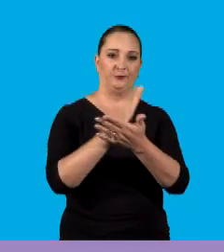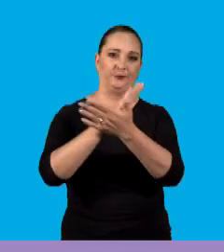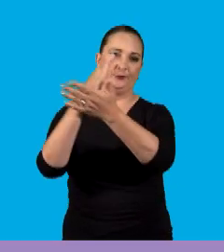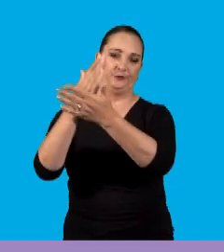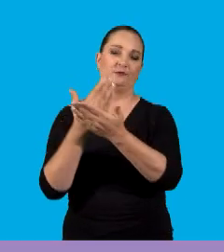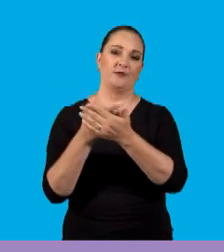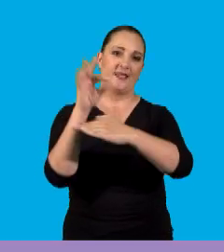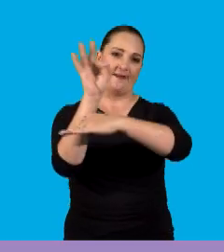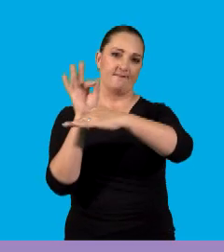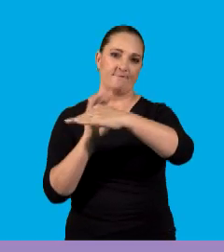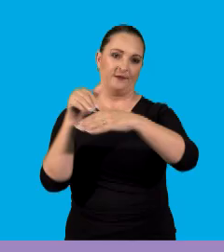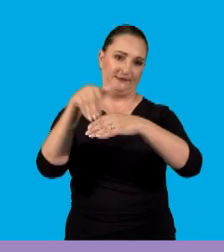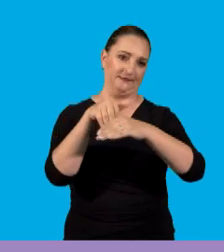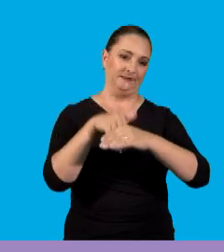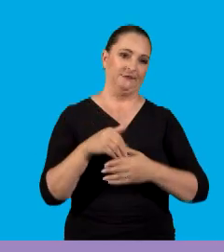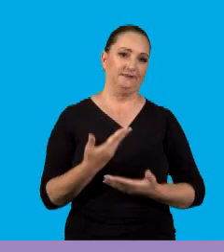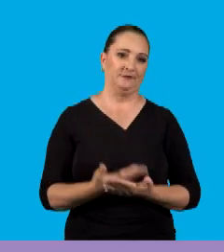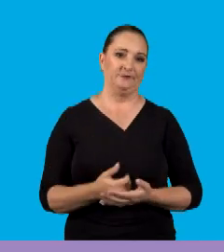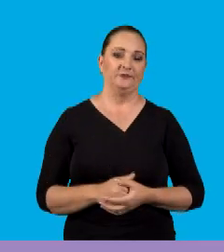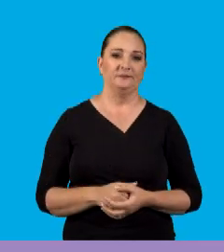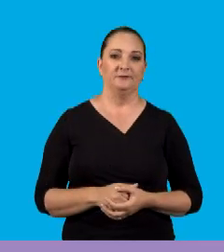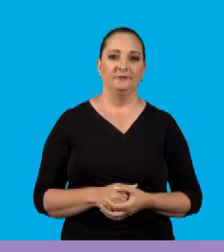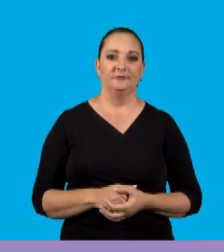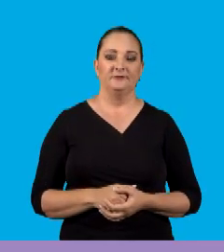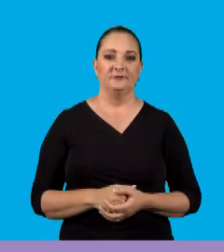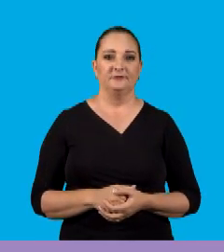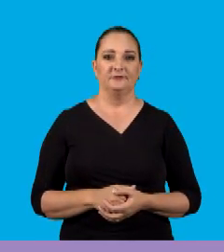can consist of those